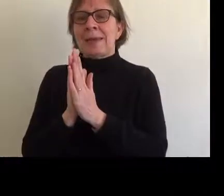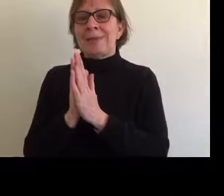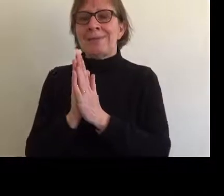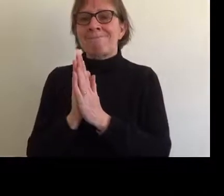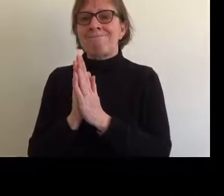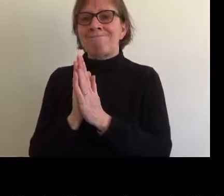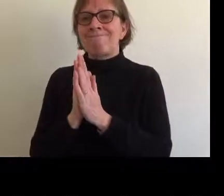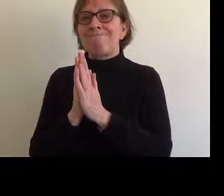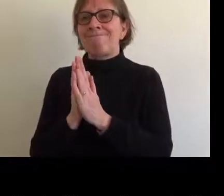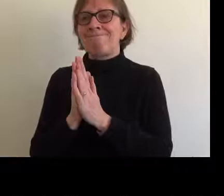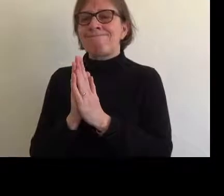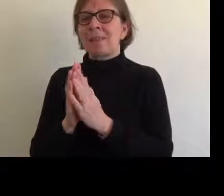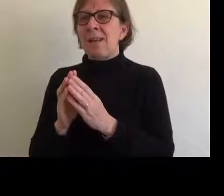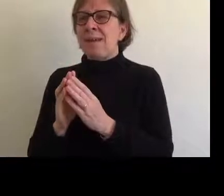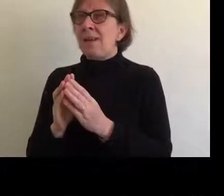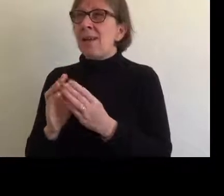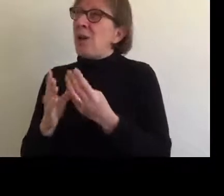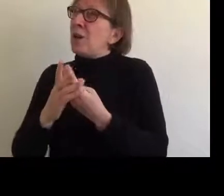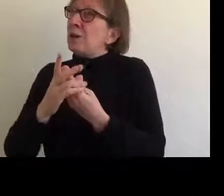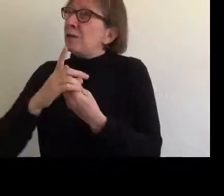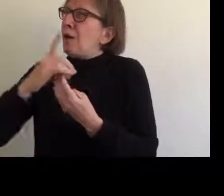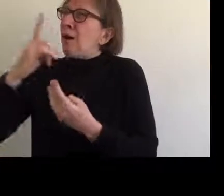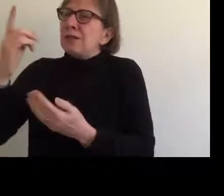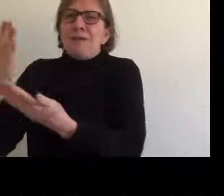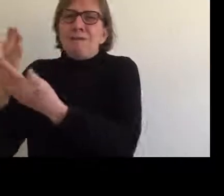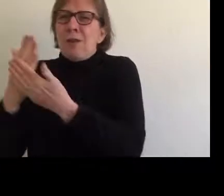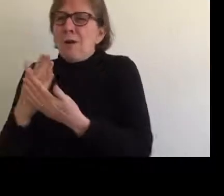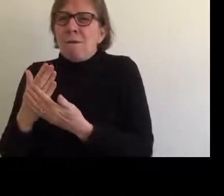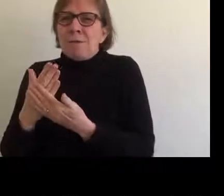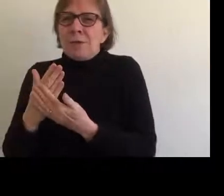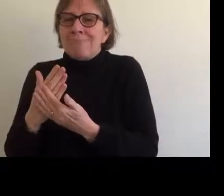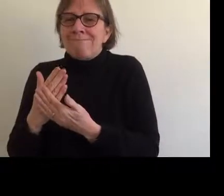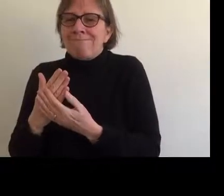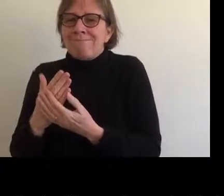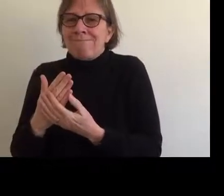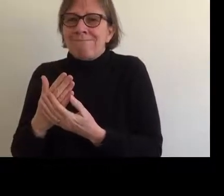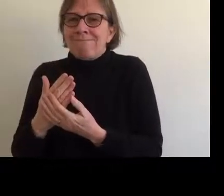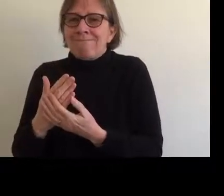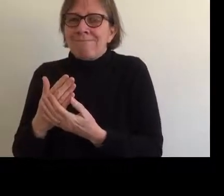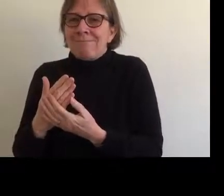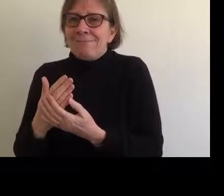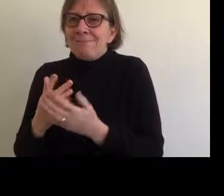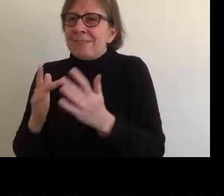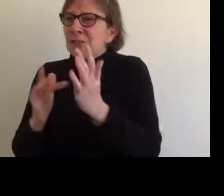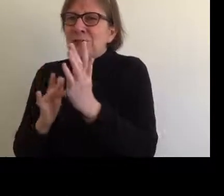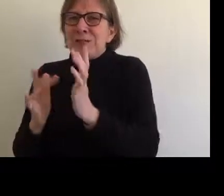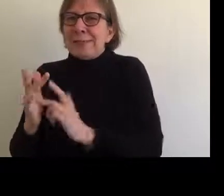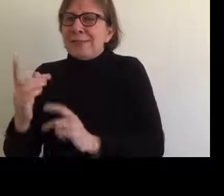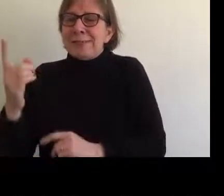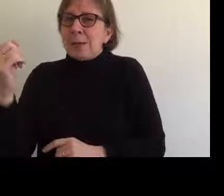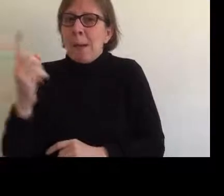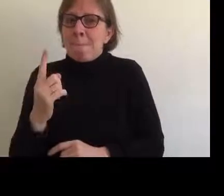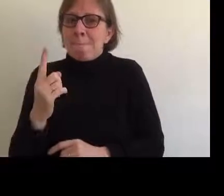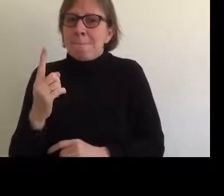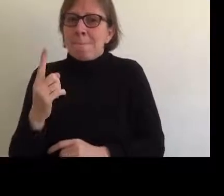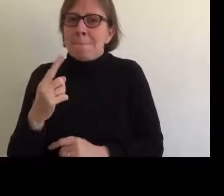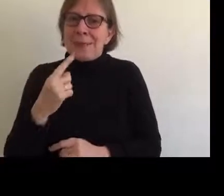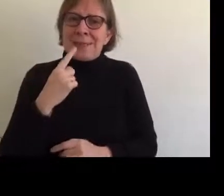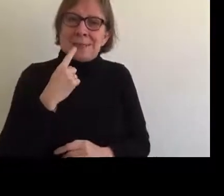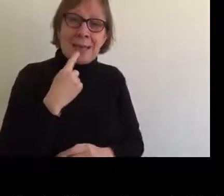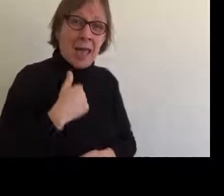God of love, through Christ you said to us, you did not choose me, but I chose